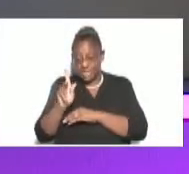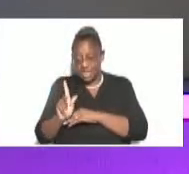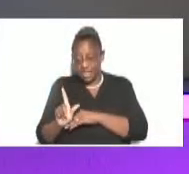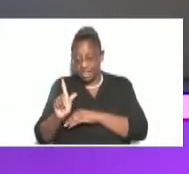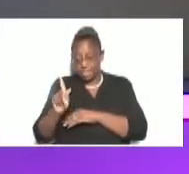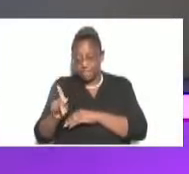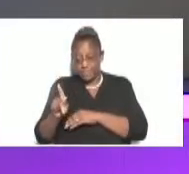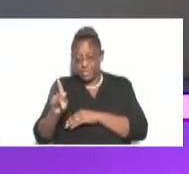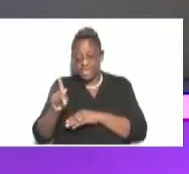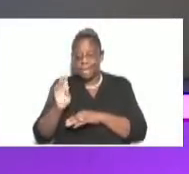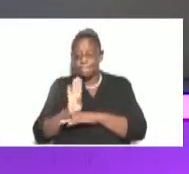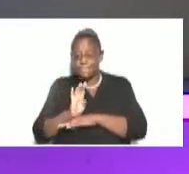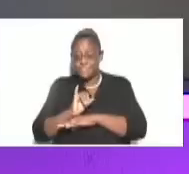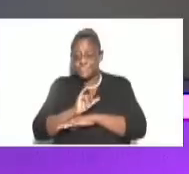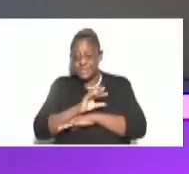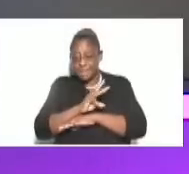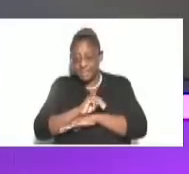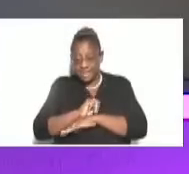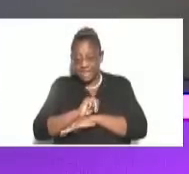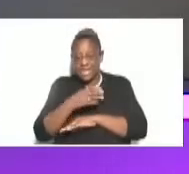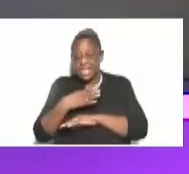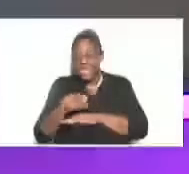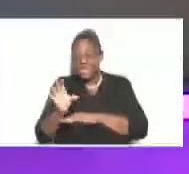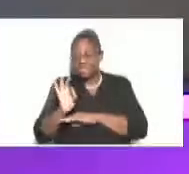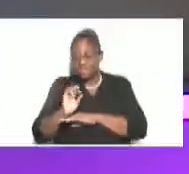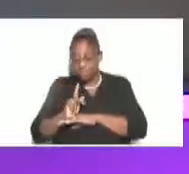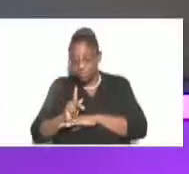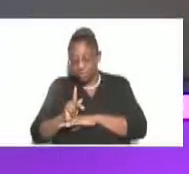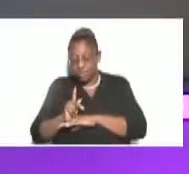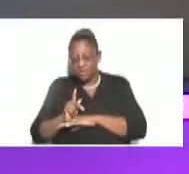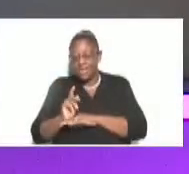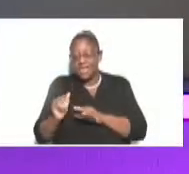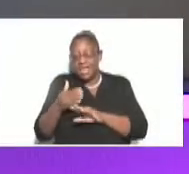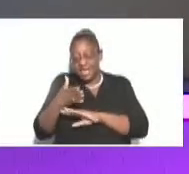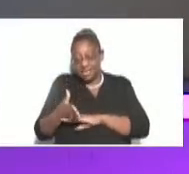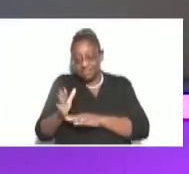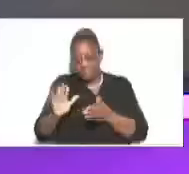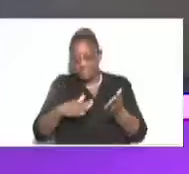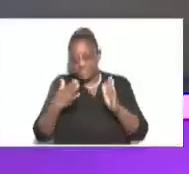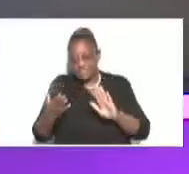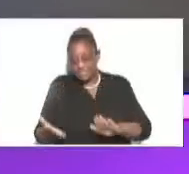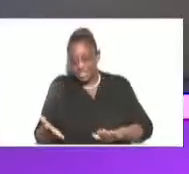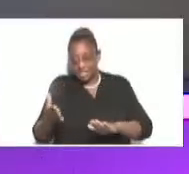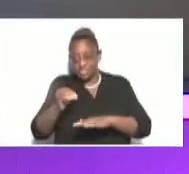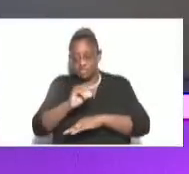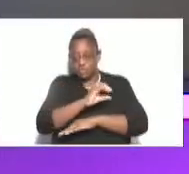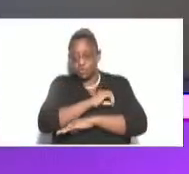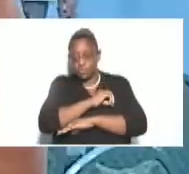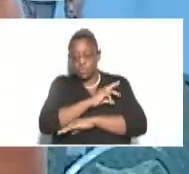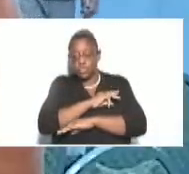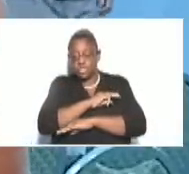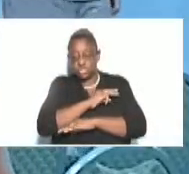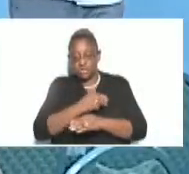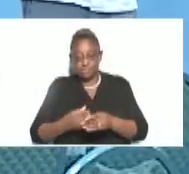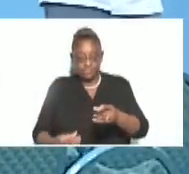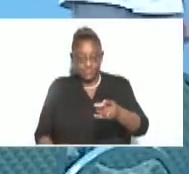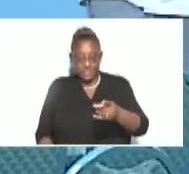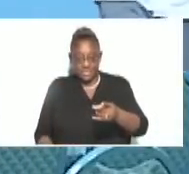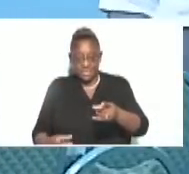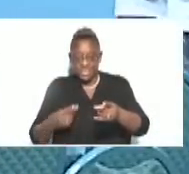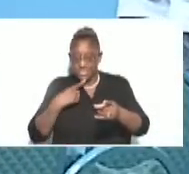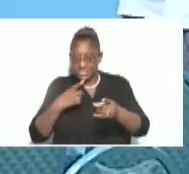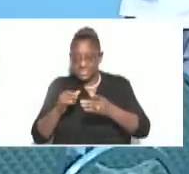seat following the unexpected passing of Obie Wilchcombe on September 25th. Regarding the